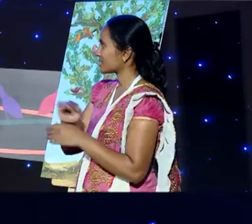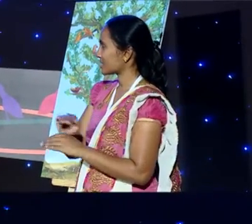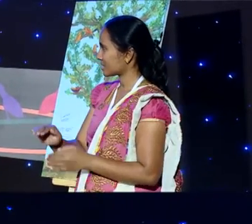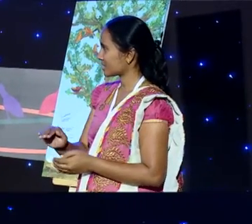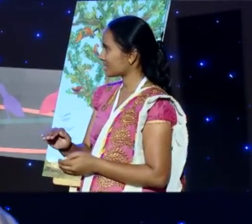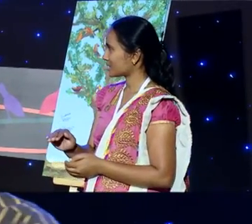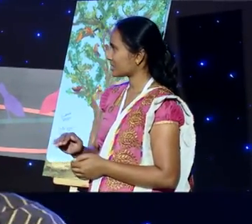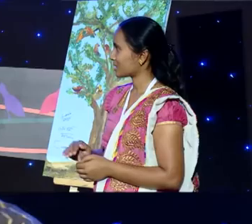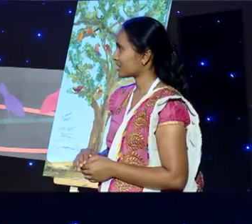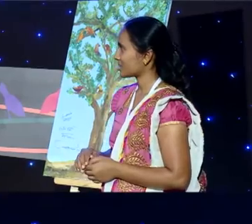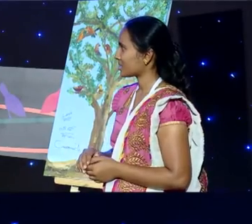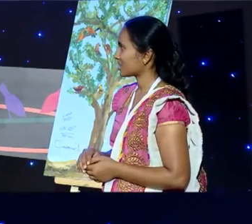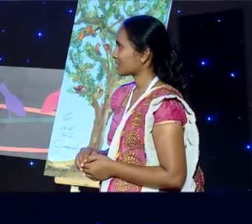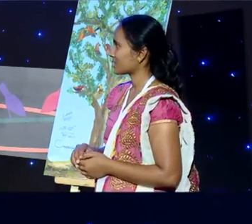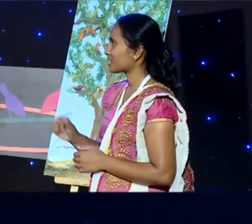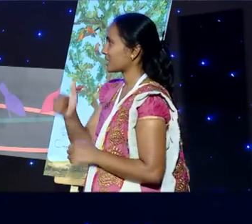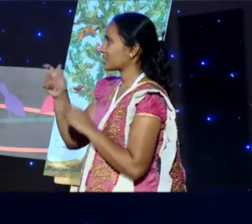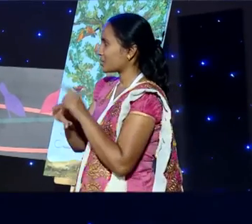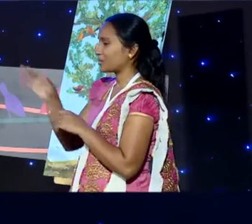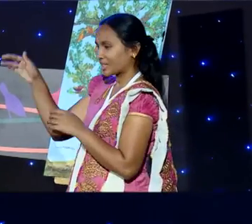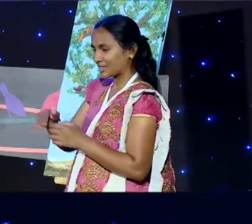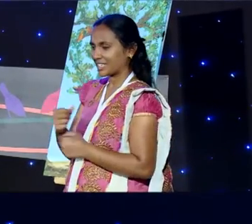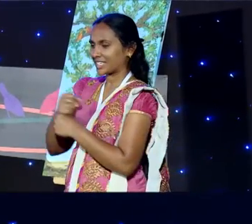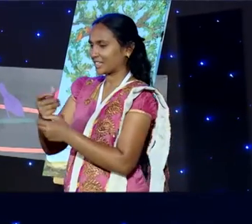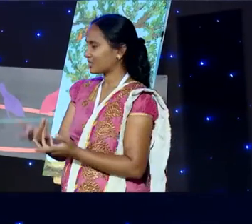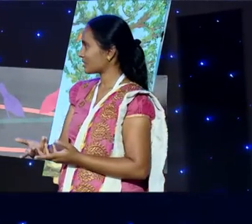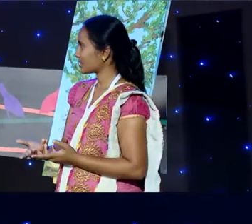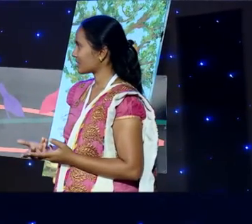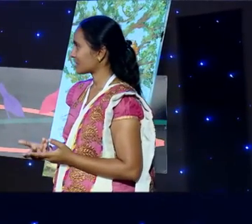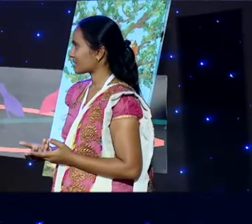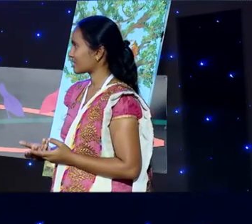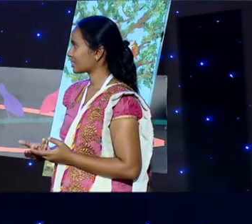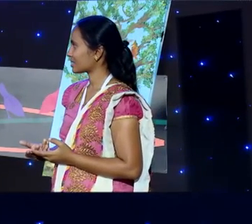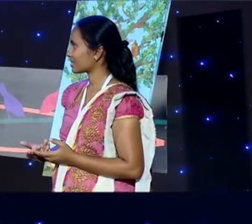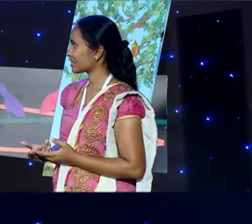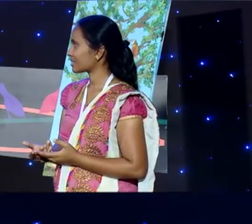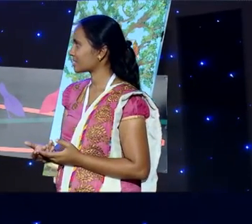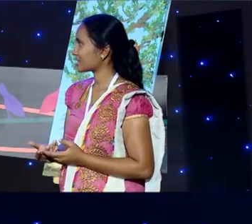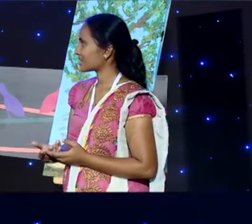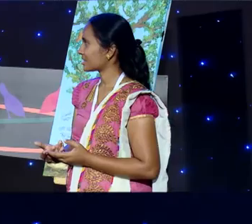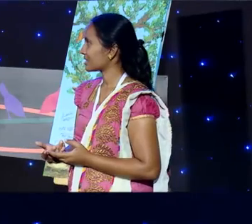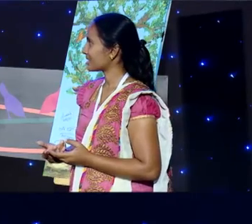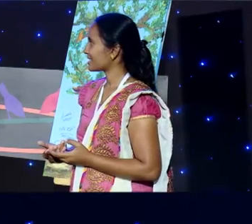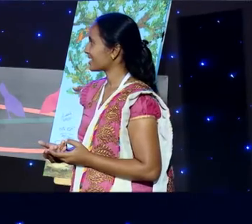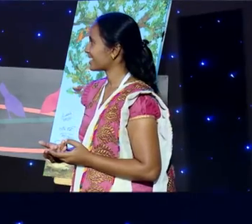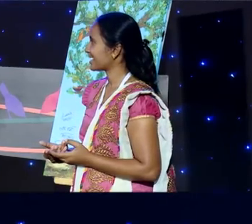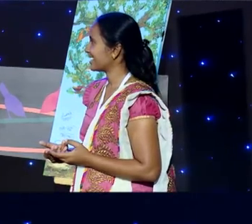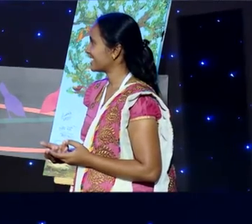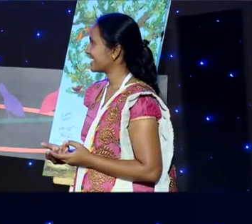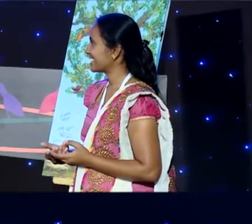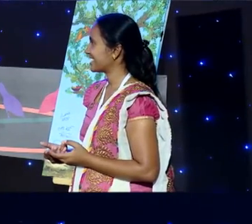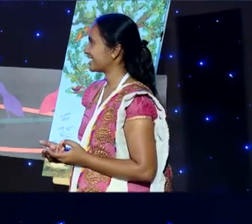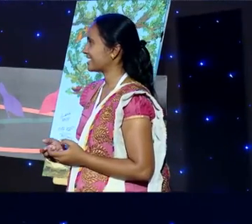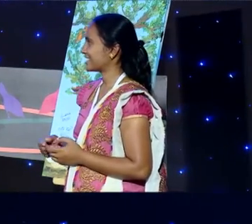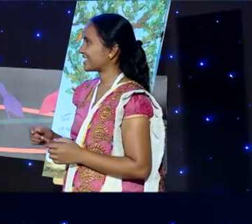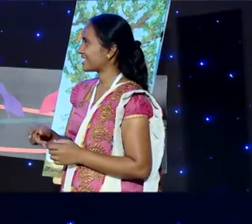guy comes and says, hey, someone's cup of gratitude overflowed. So he gave it to Karma Kitchen, and you're Karma Kitchen, so here you go. And this woman's like, does it rain